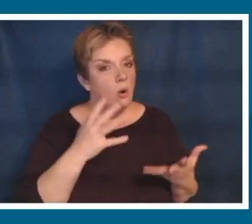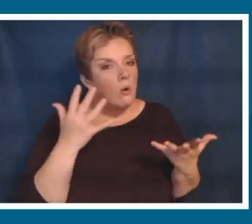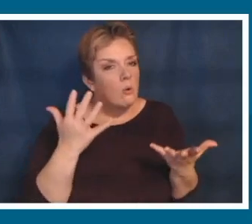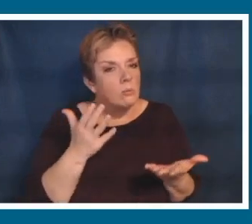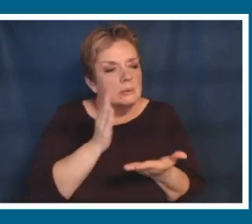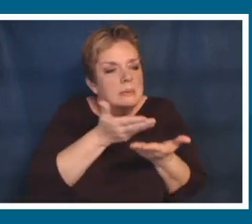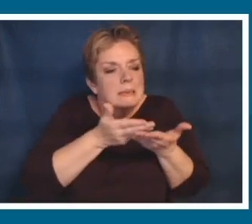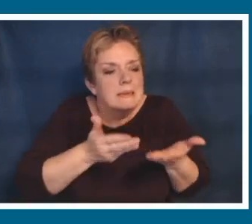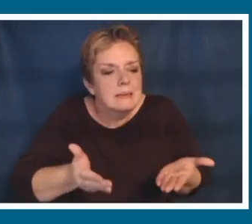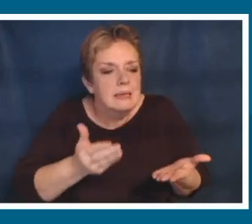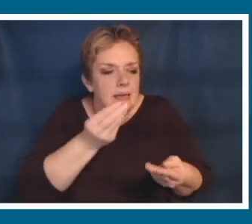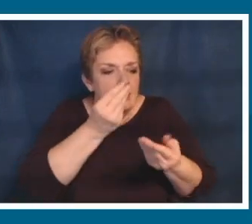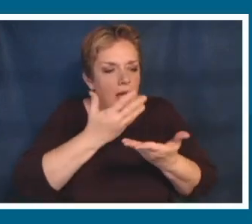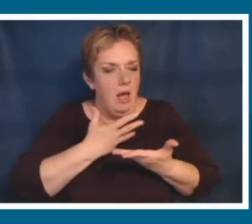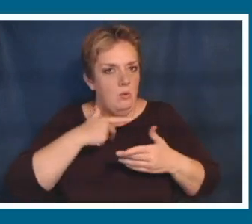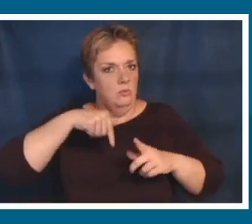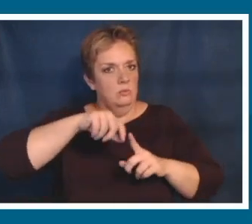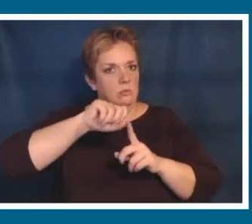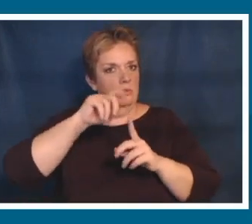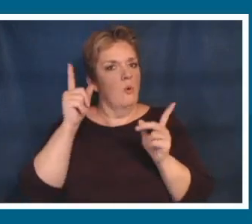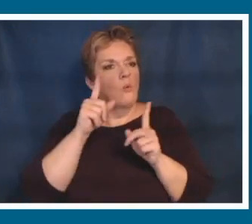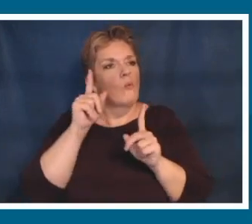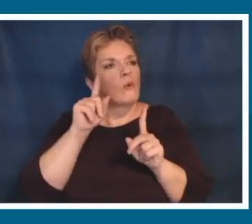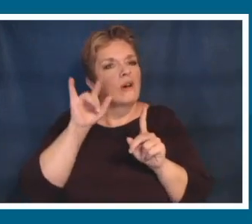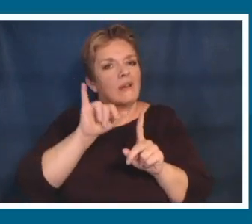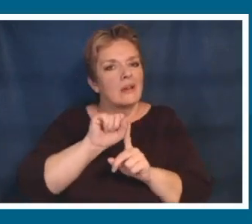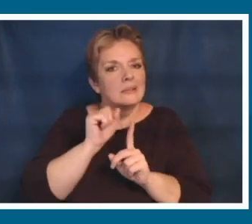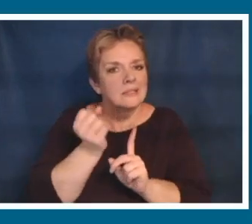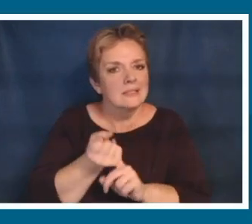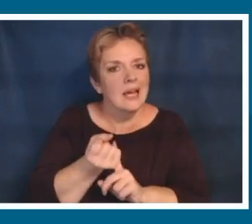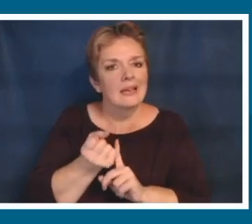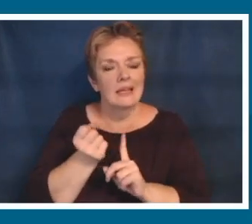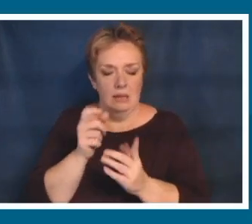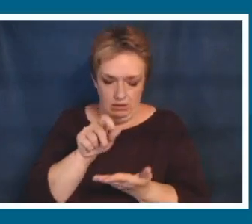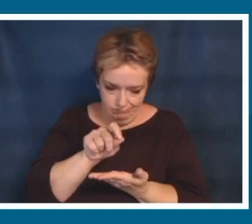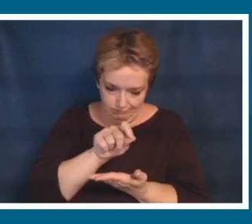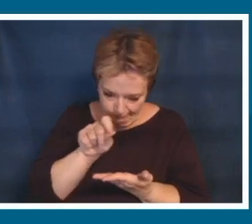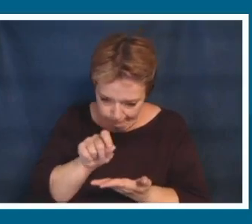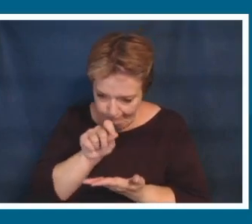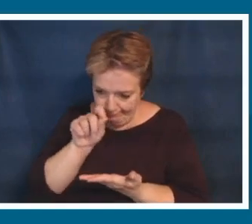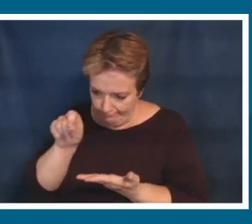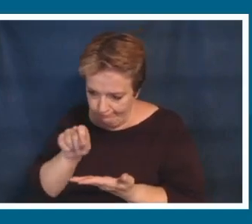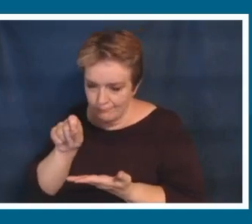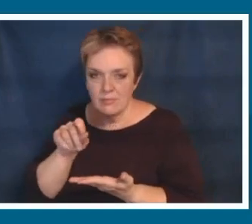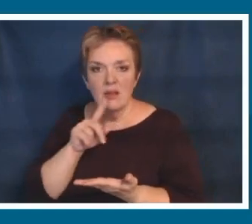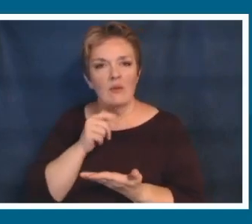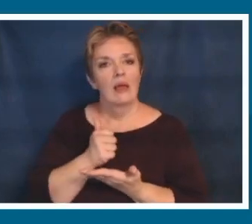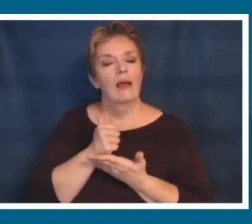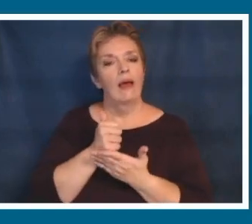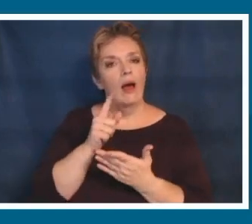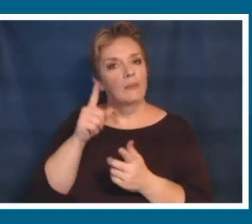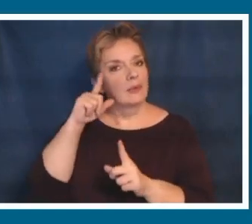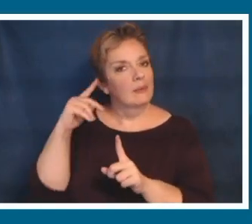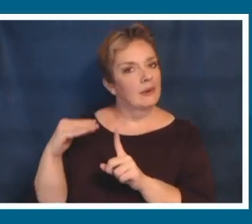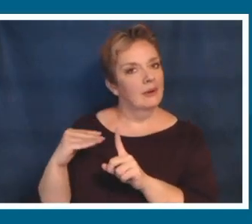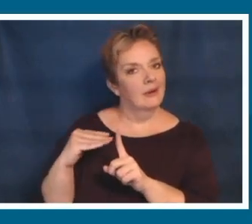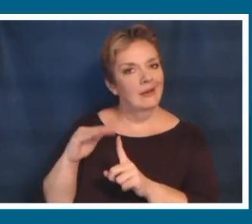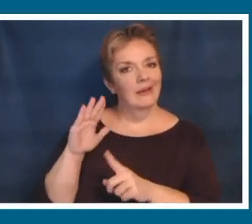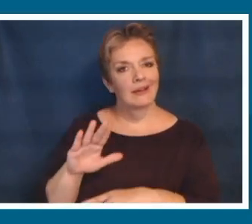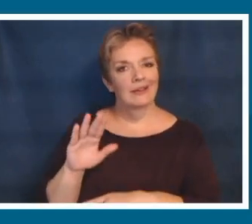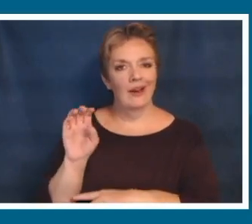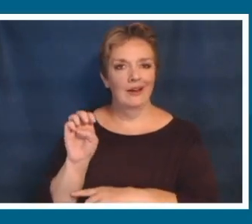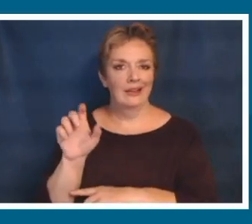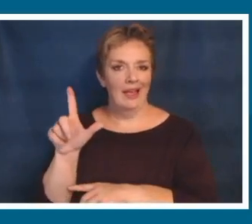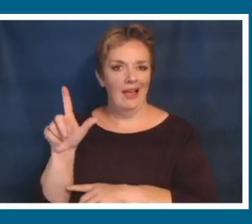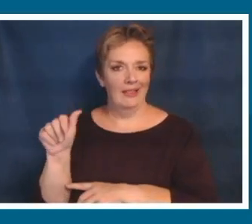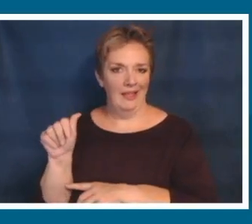setting, to help reinforce some of those other standards that they have to think about too with their ELA standards. So I think